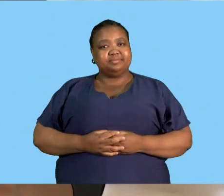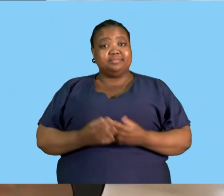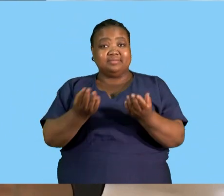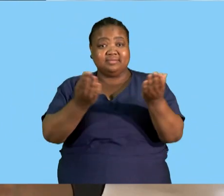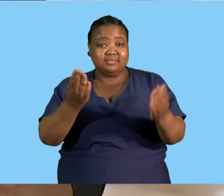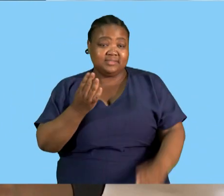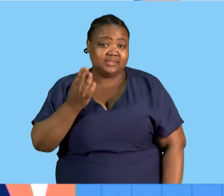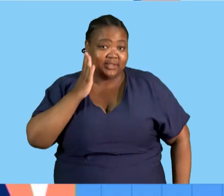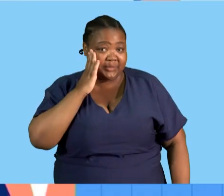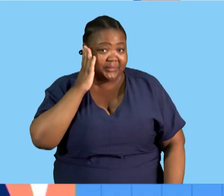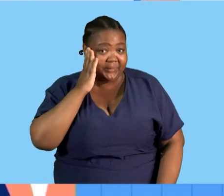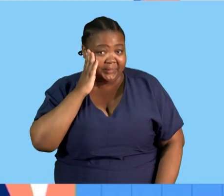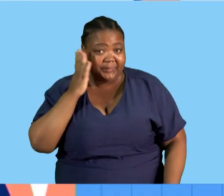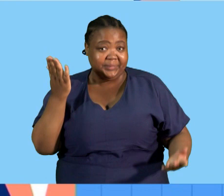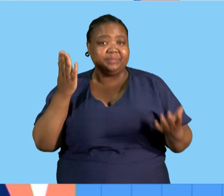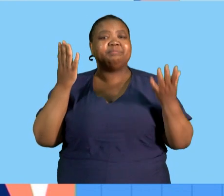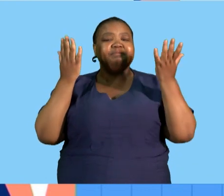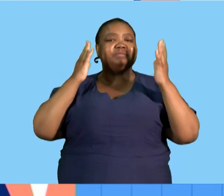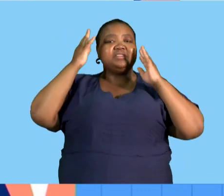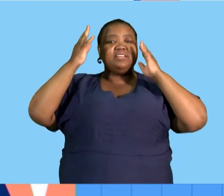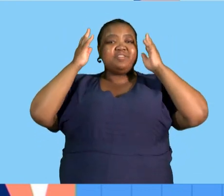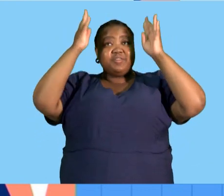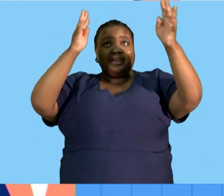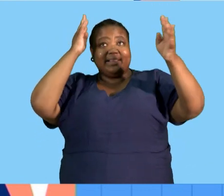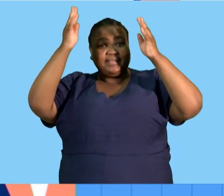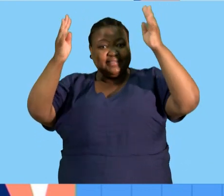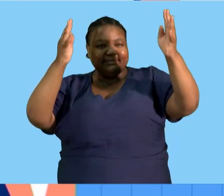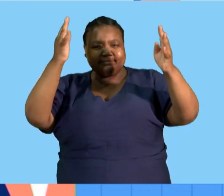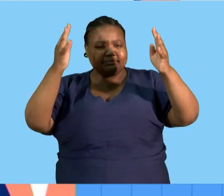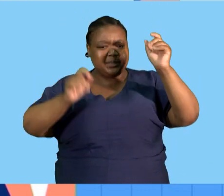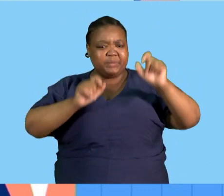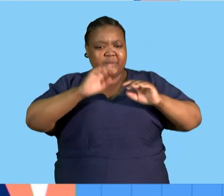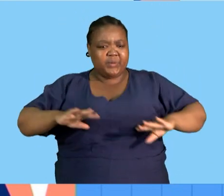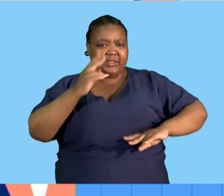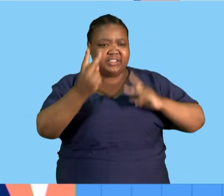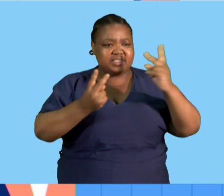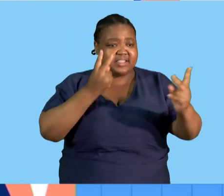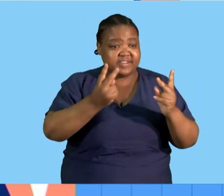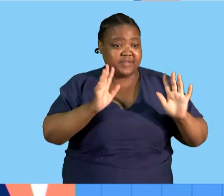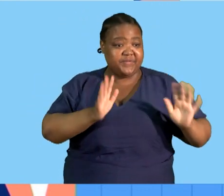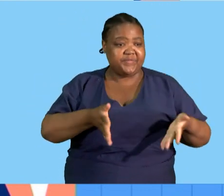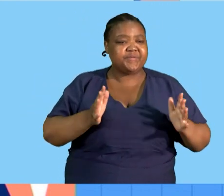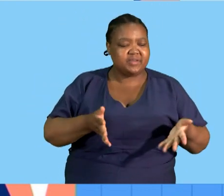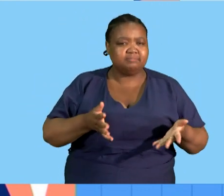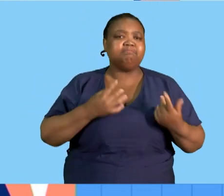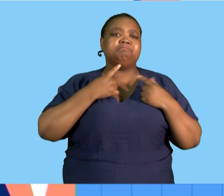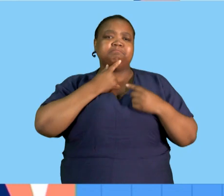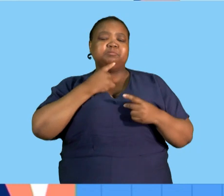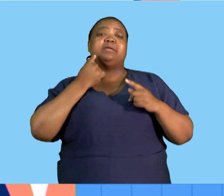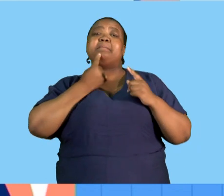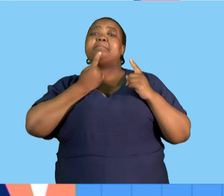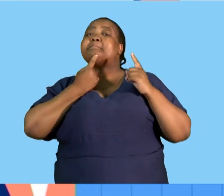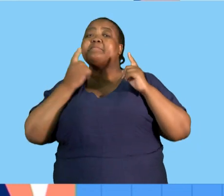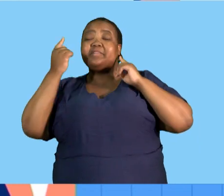Did you know that creativity is seeing what everyone else has seen and thinking what no one